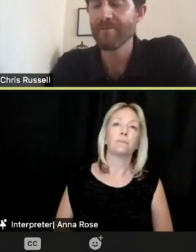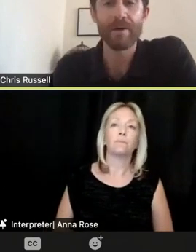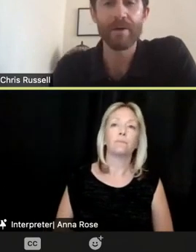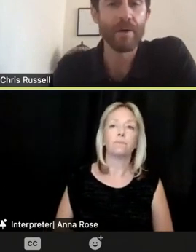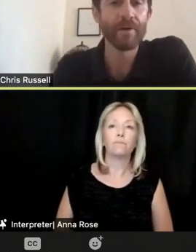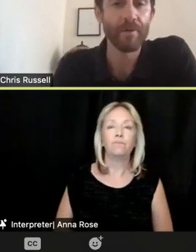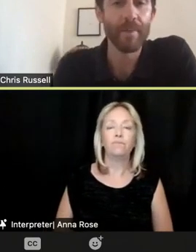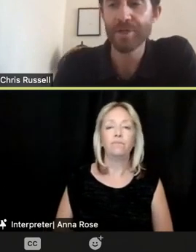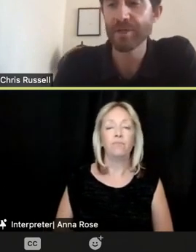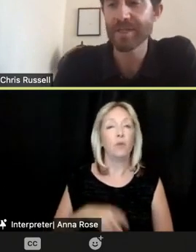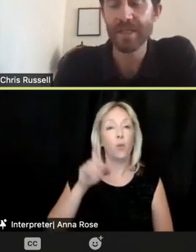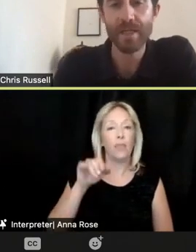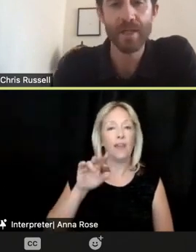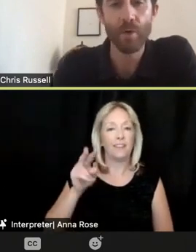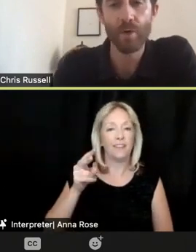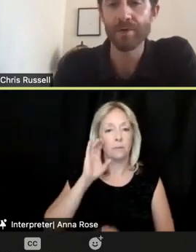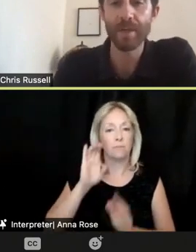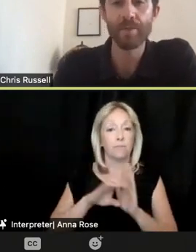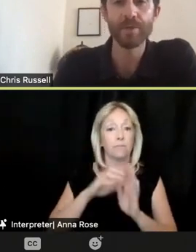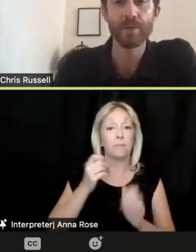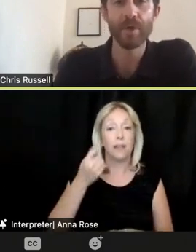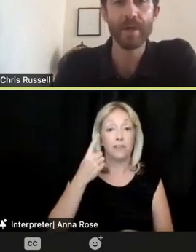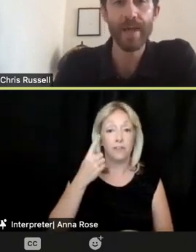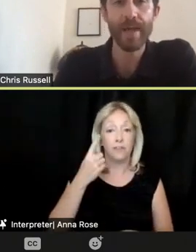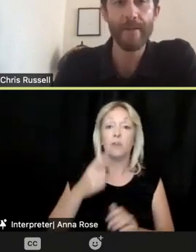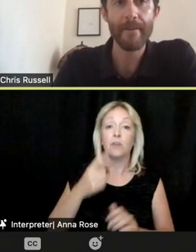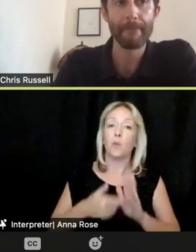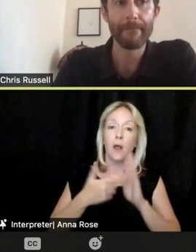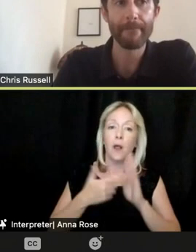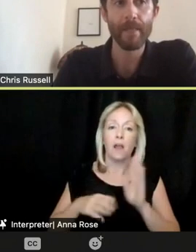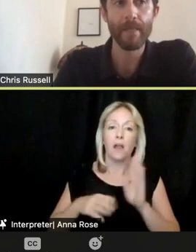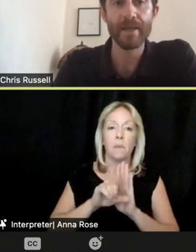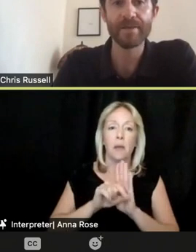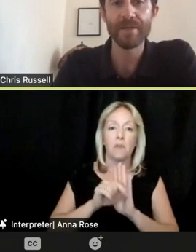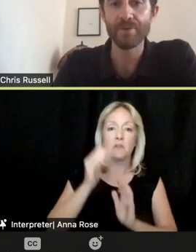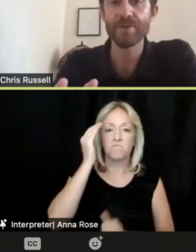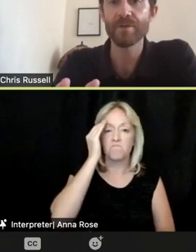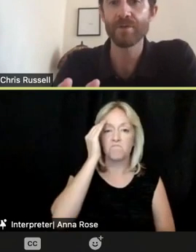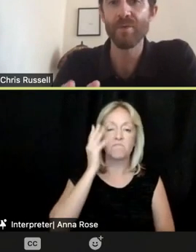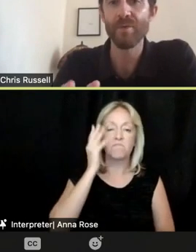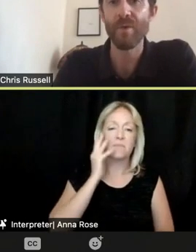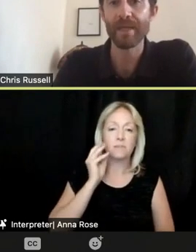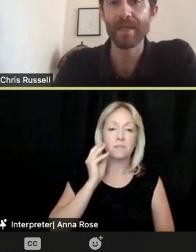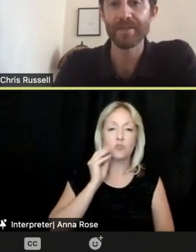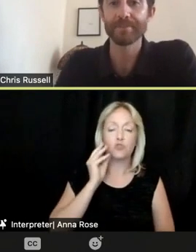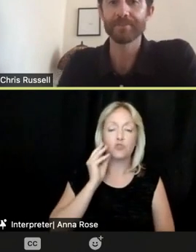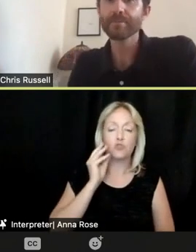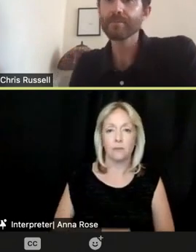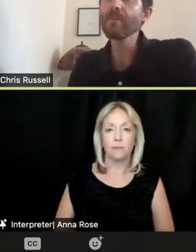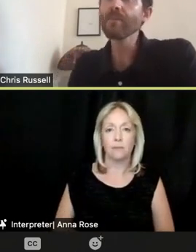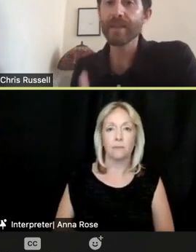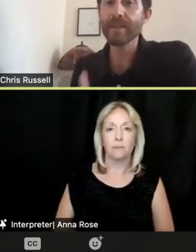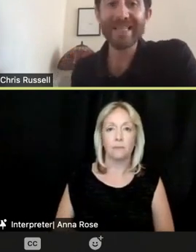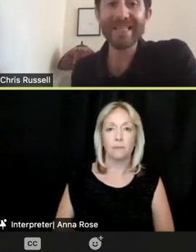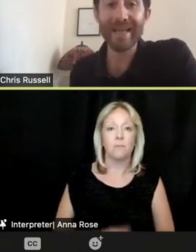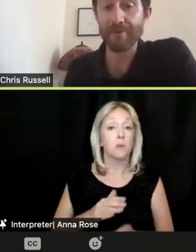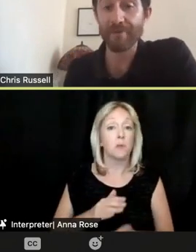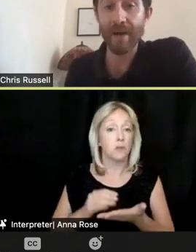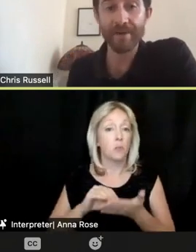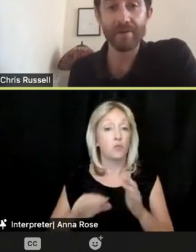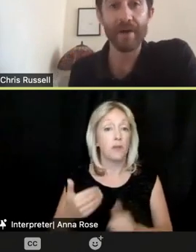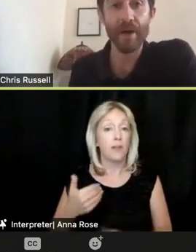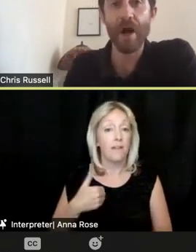There's a lot of background information that's needed in order to be able to look at that and deduce what it means. And I think